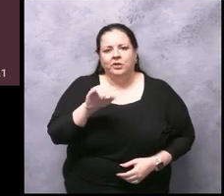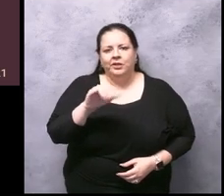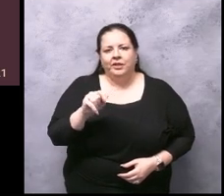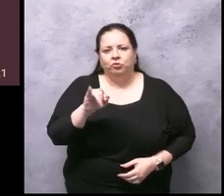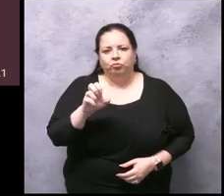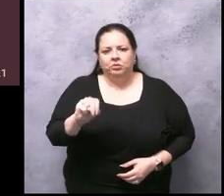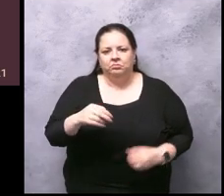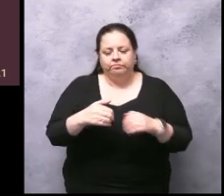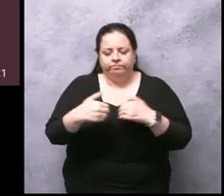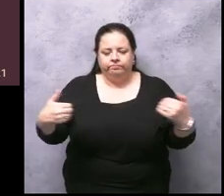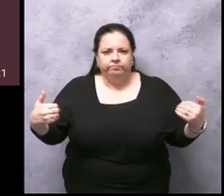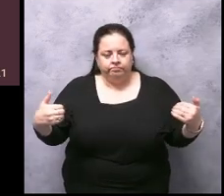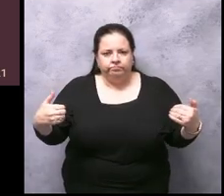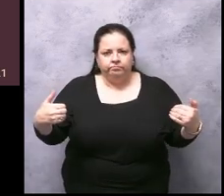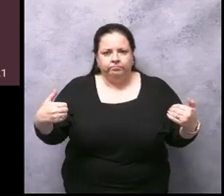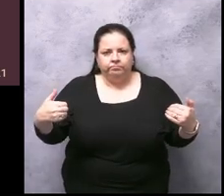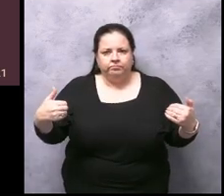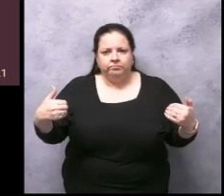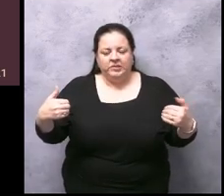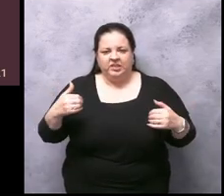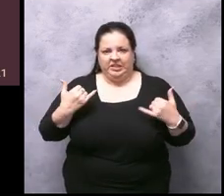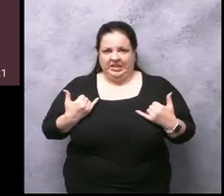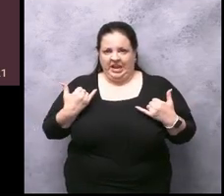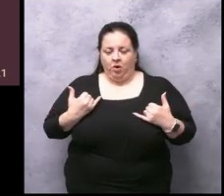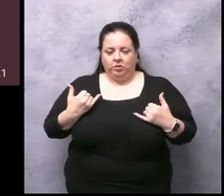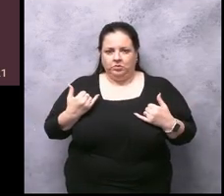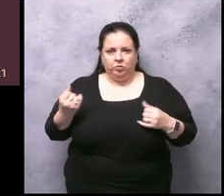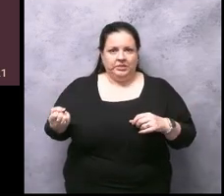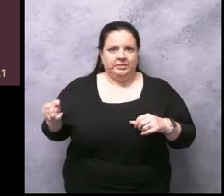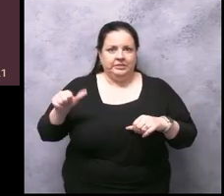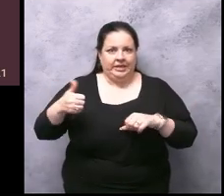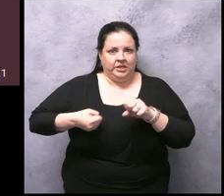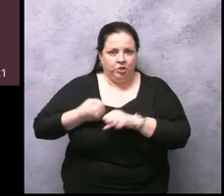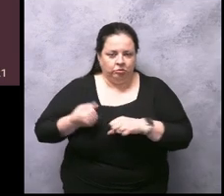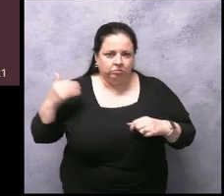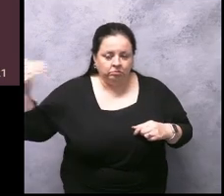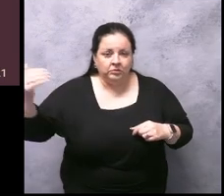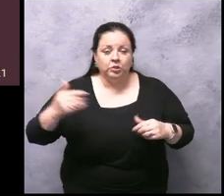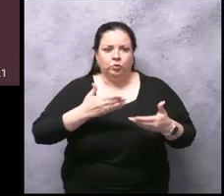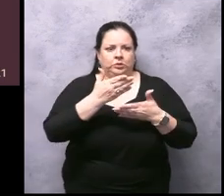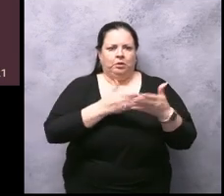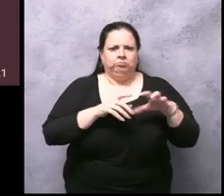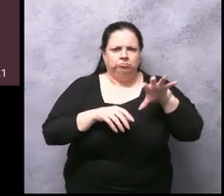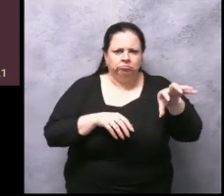to what we have right now. Some schools are dark red, overutilized, and some